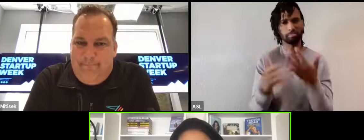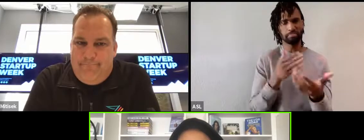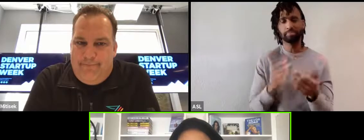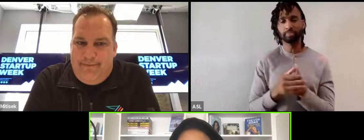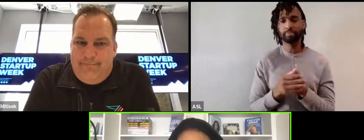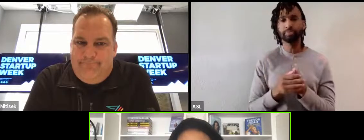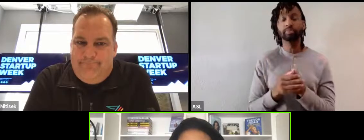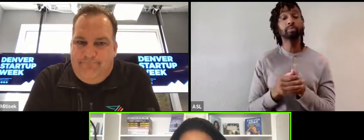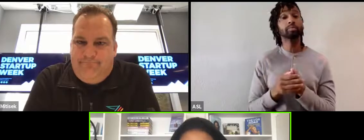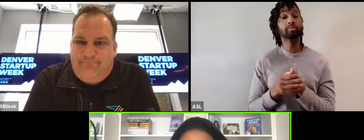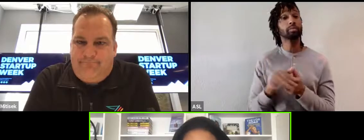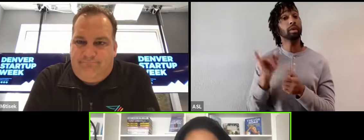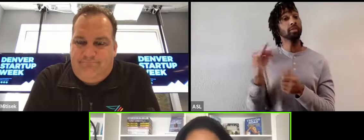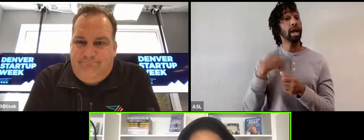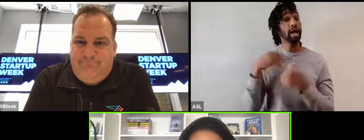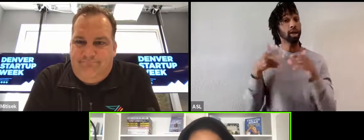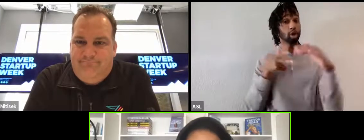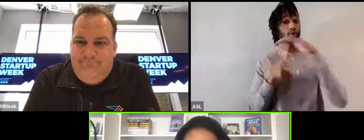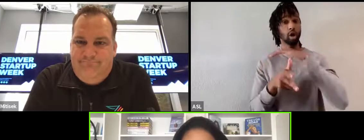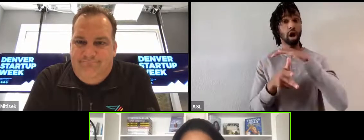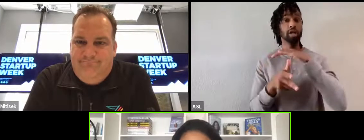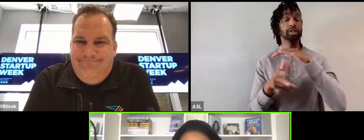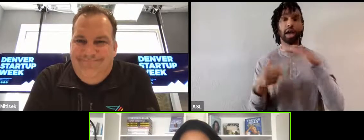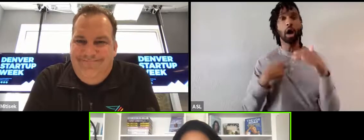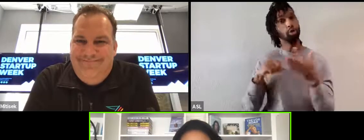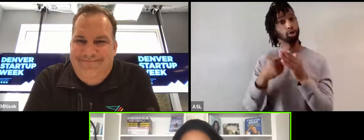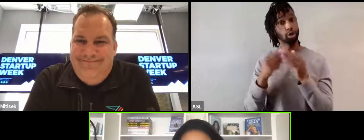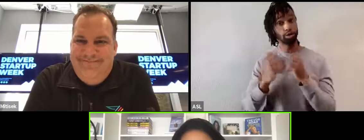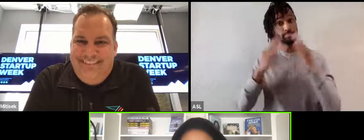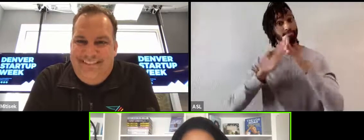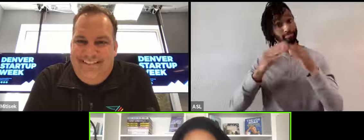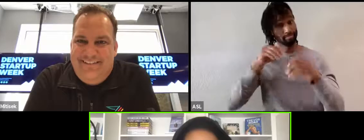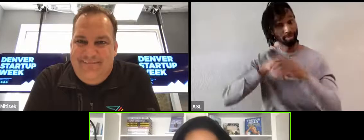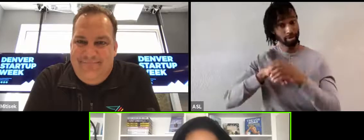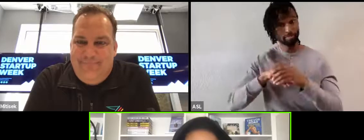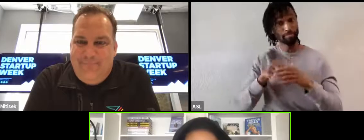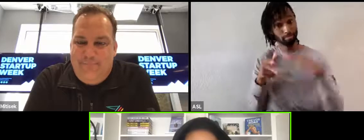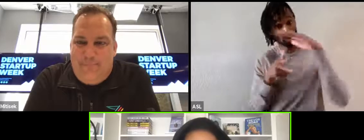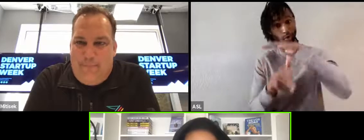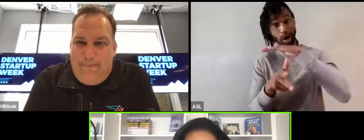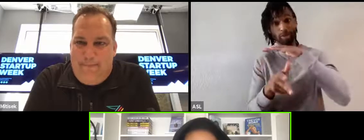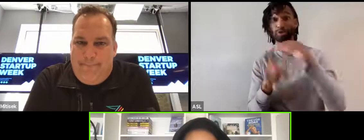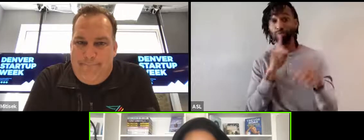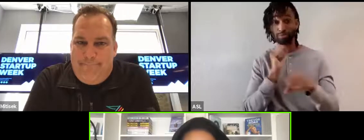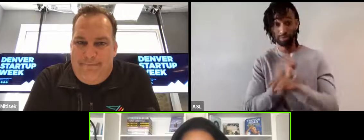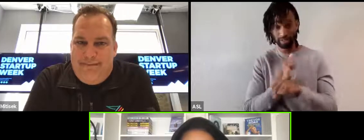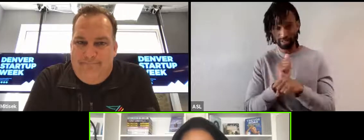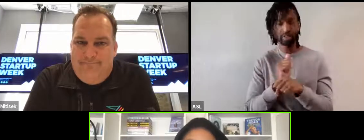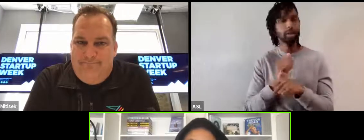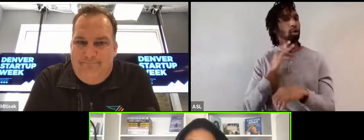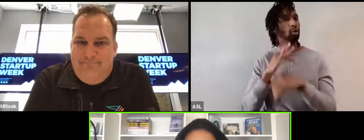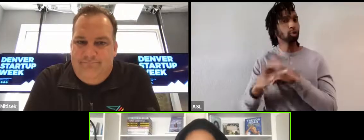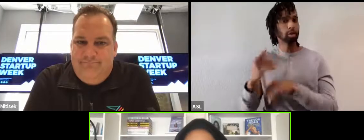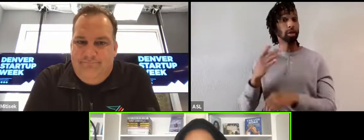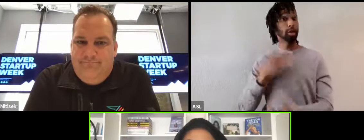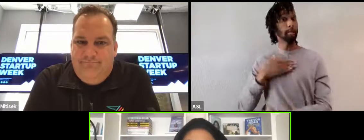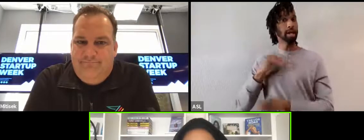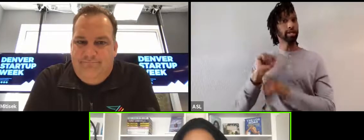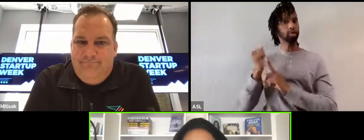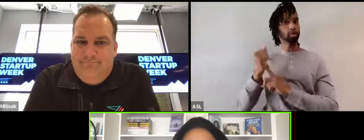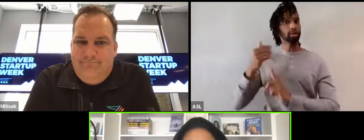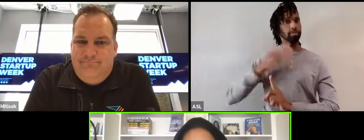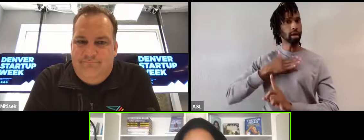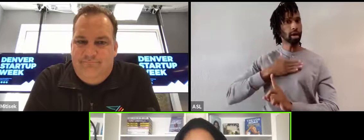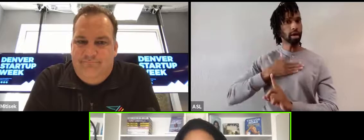it was, you know, if I had a garage, it would have been a garage type of situation. You know, it was early days. In my case, it was